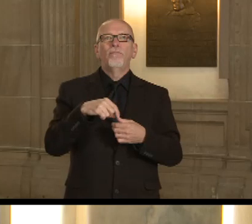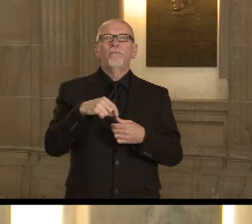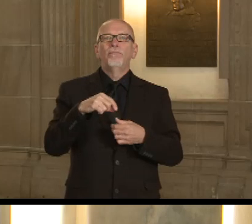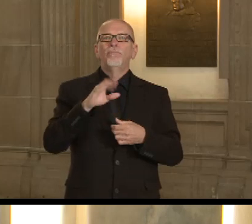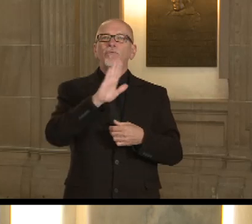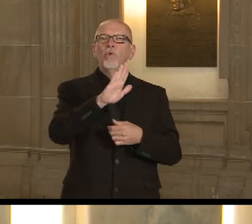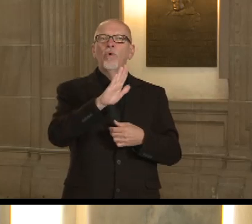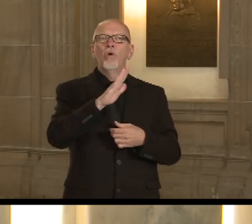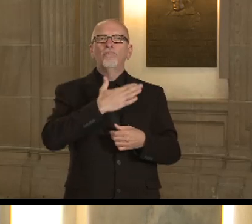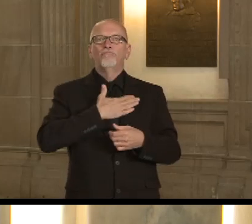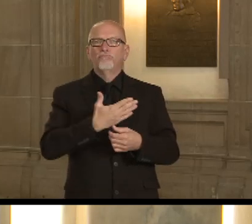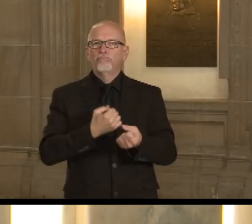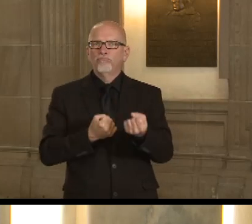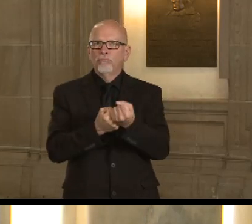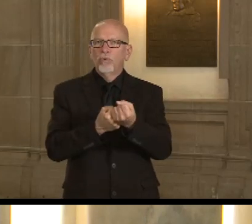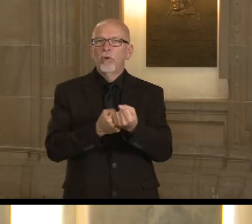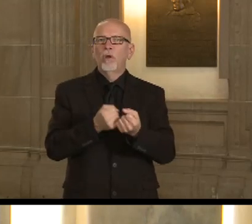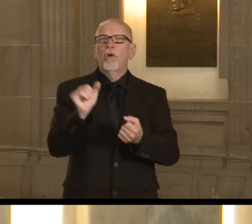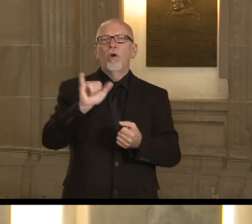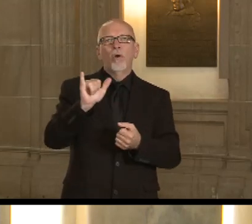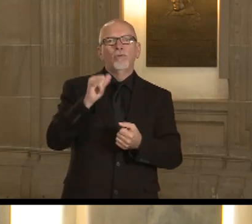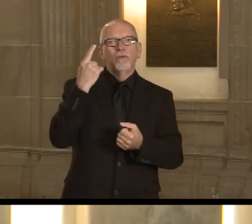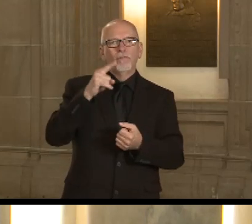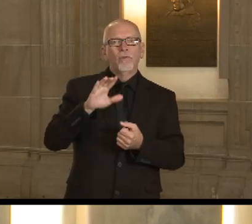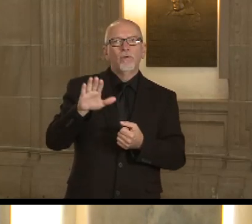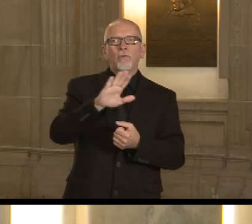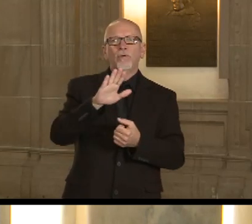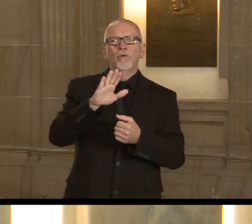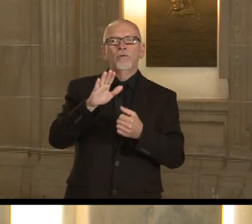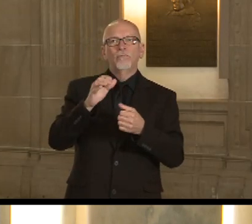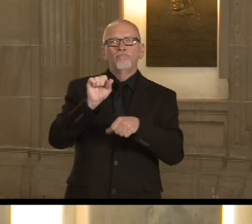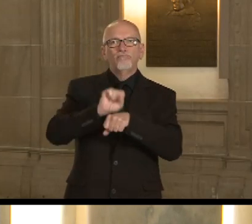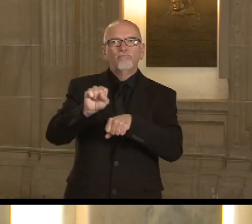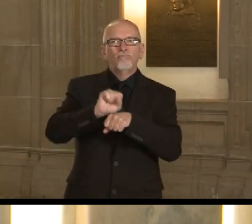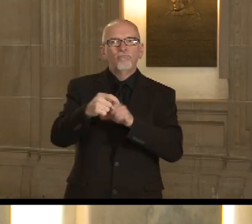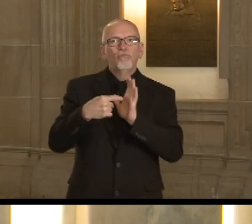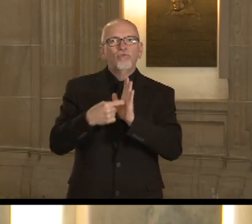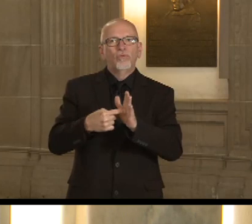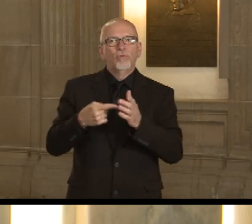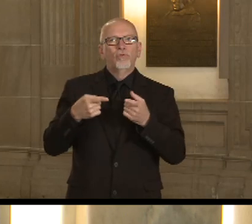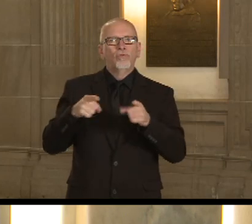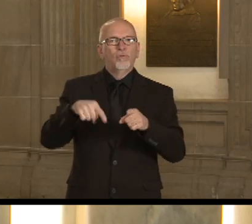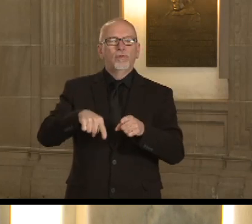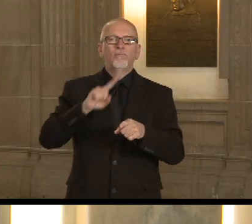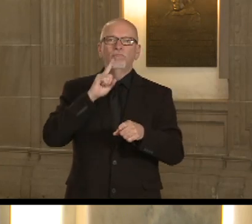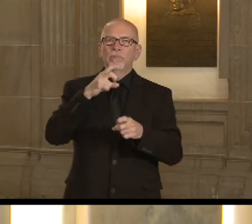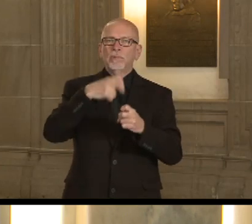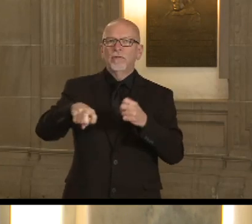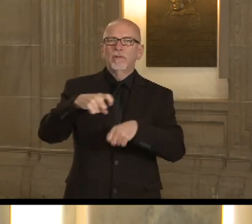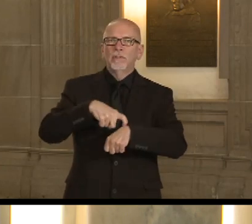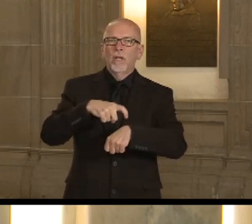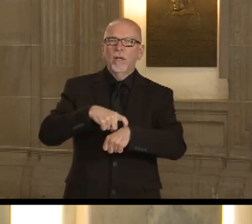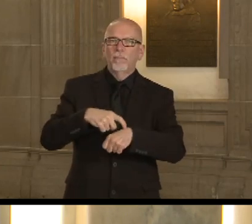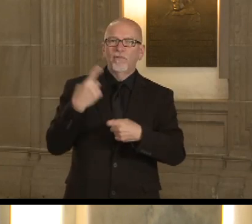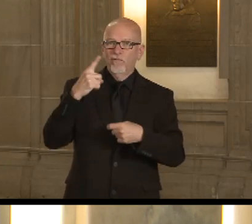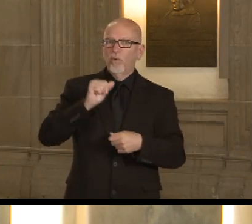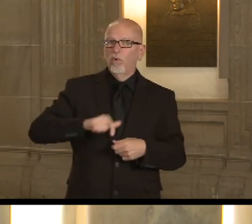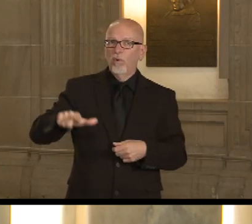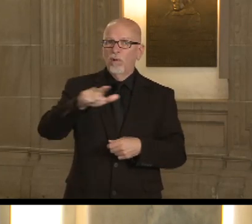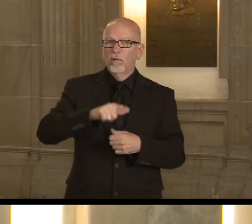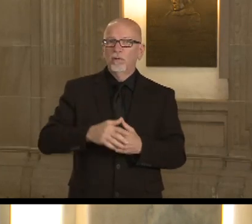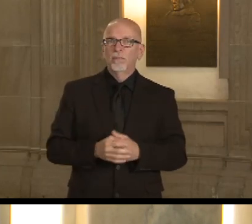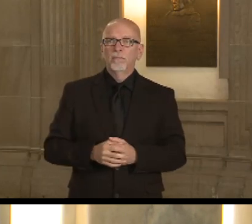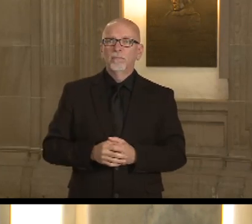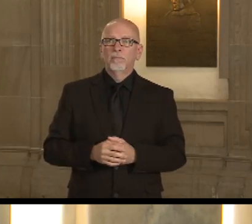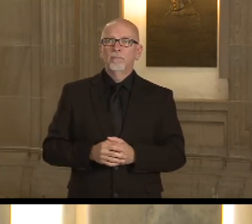your unwavering support, but also for the empathy you have shown during this most difficult time for all of us.